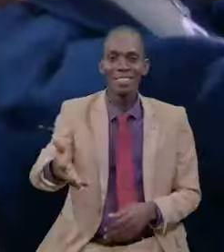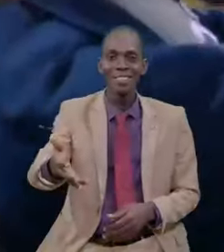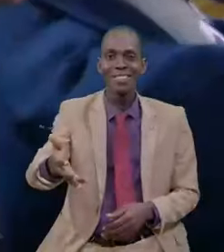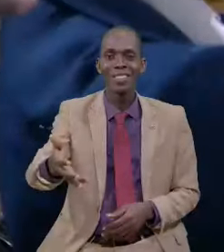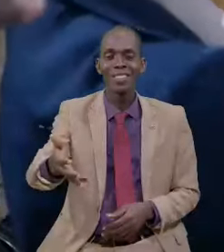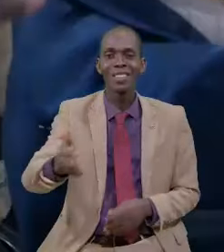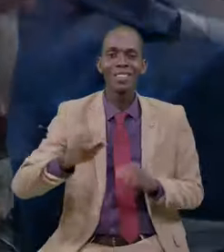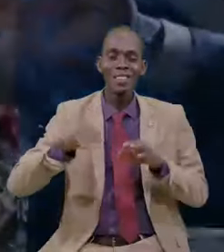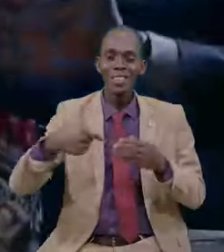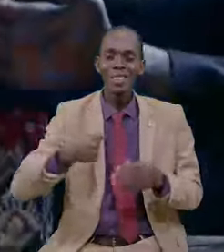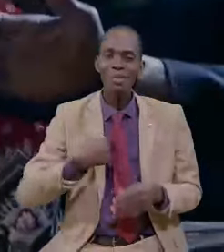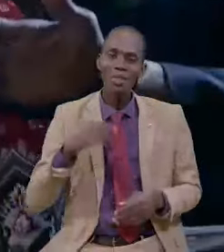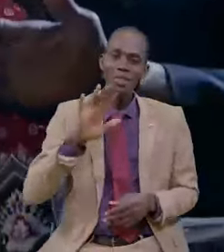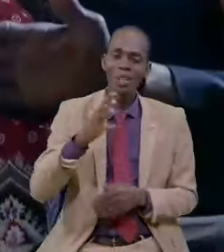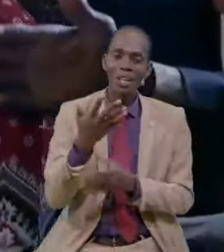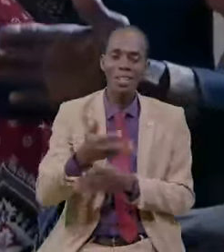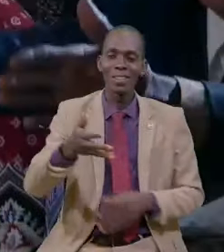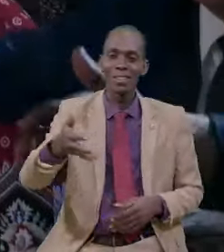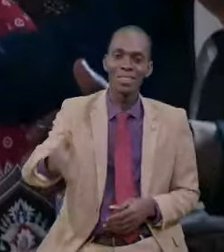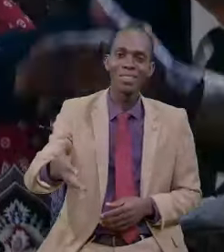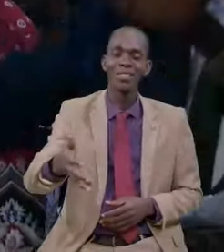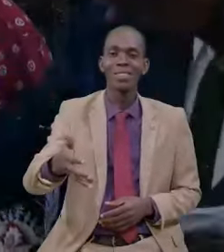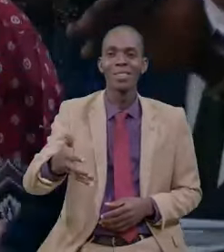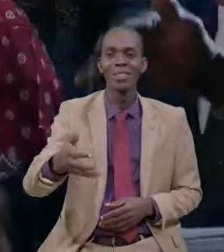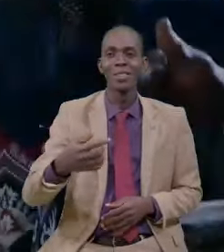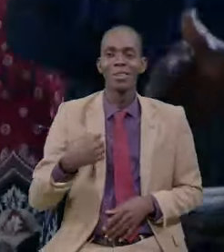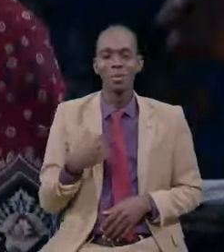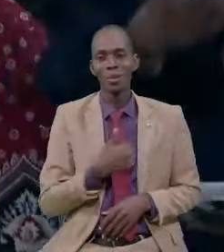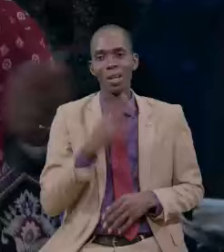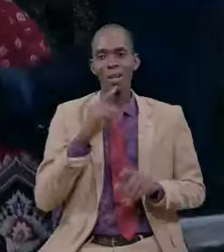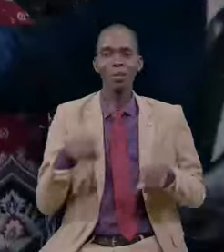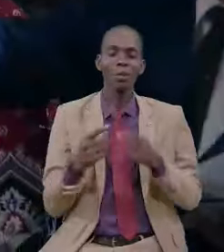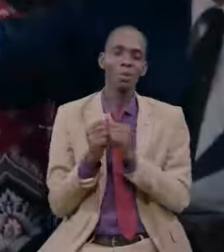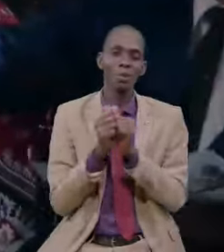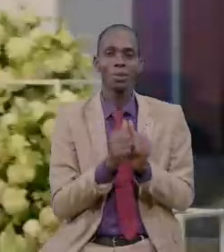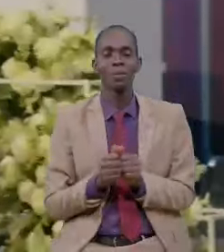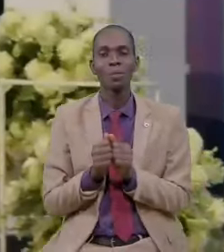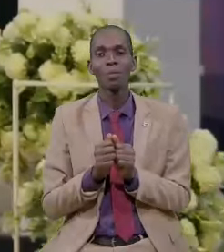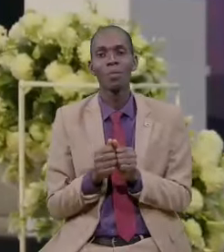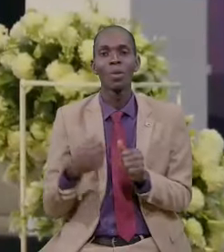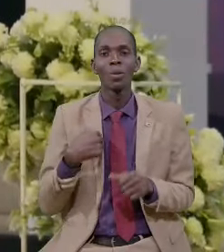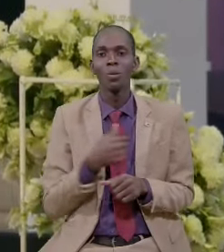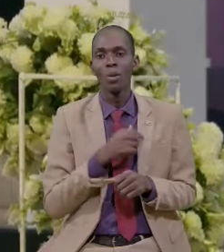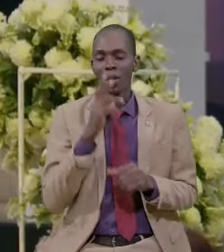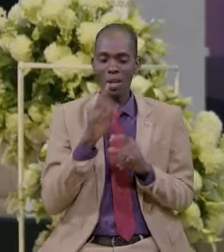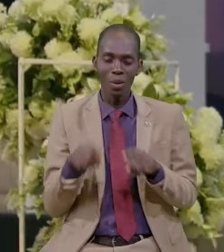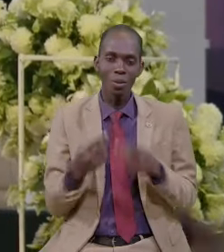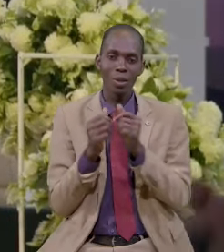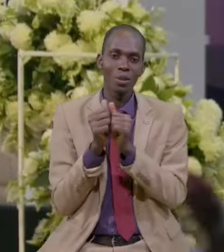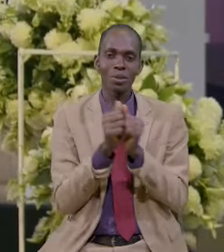give me your hand. We're going together. I said, we're going together.